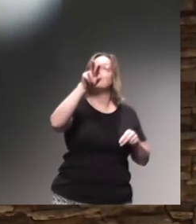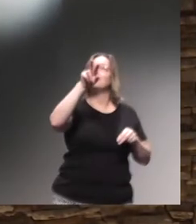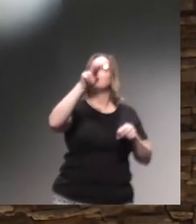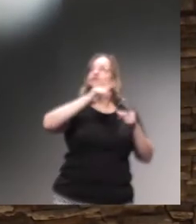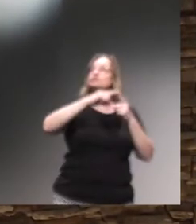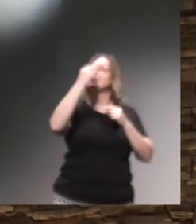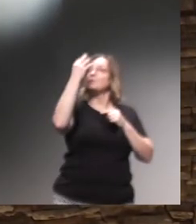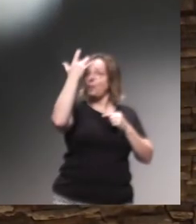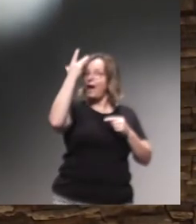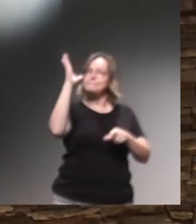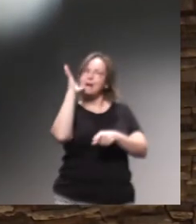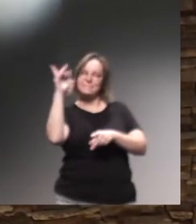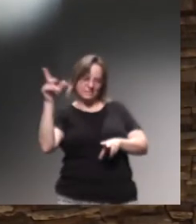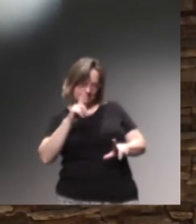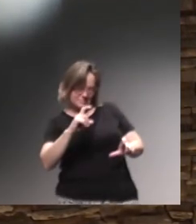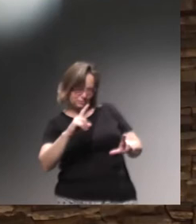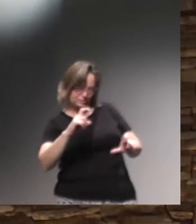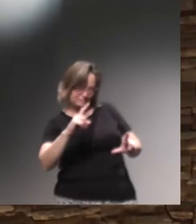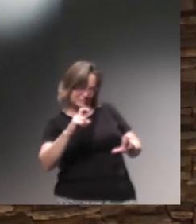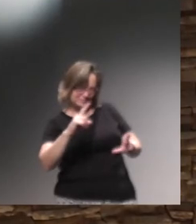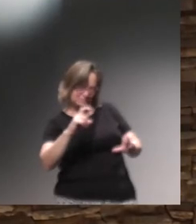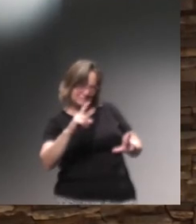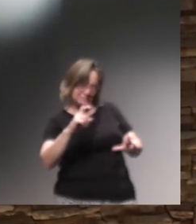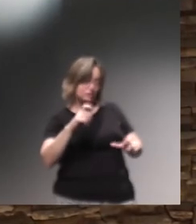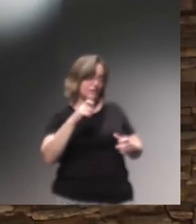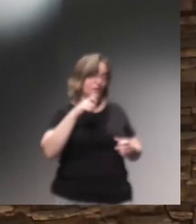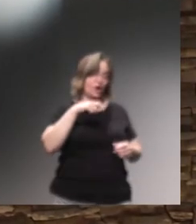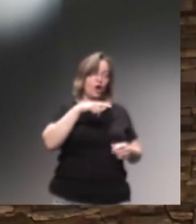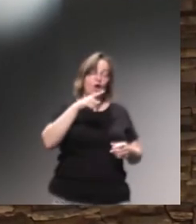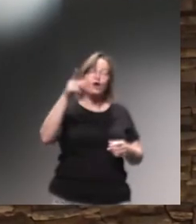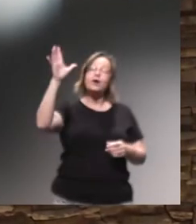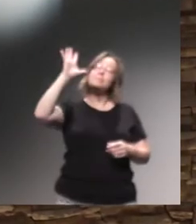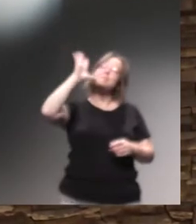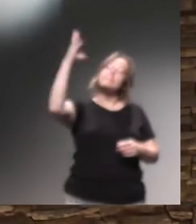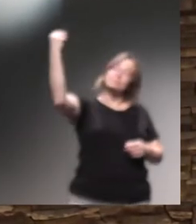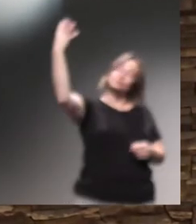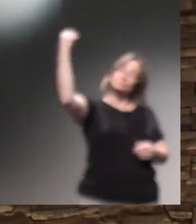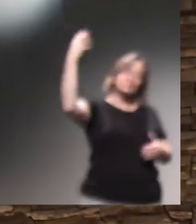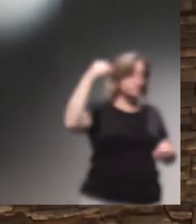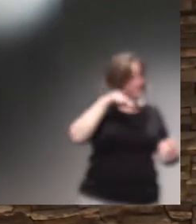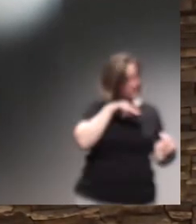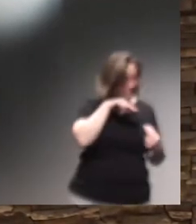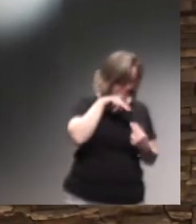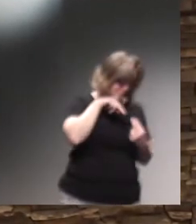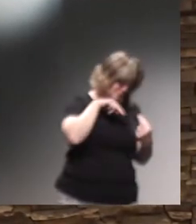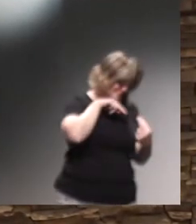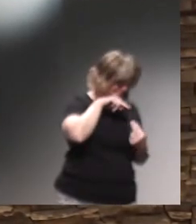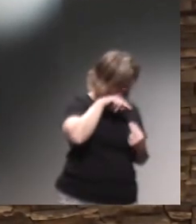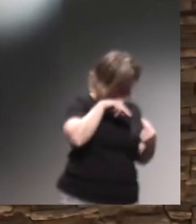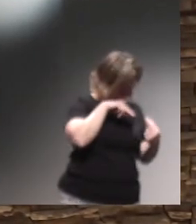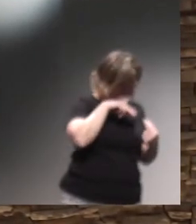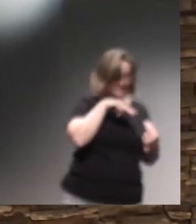taking a picture. And mommy happened to catch it just about 2 seconds before Harper went,